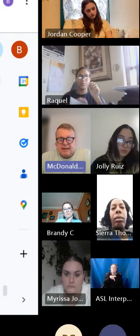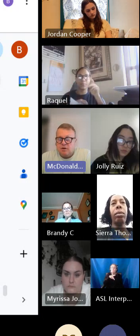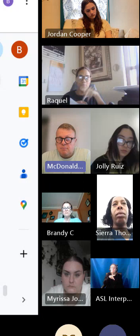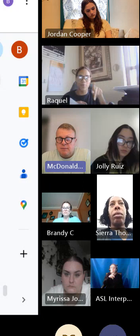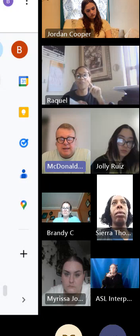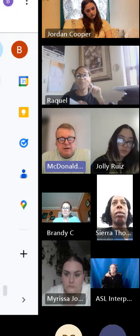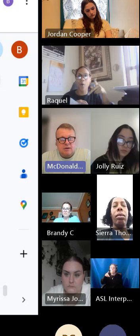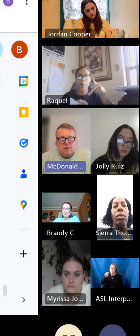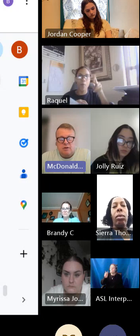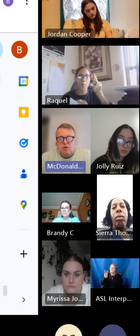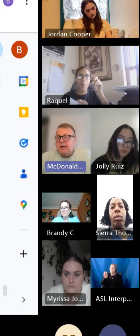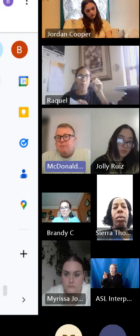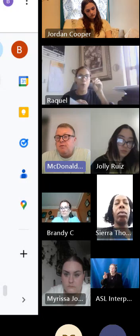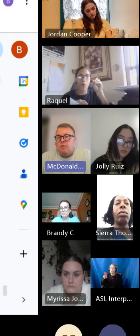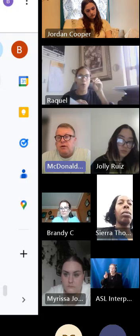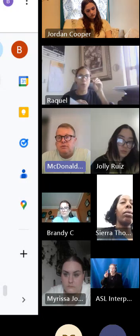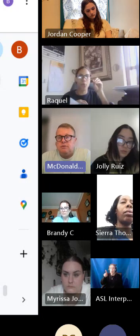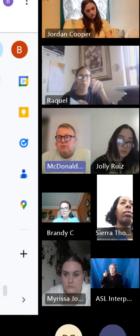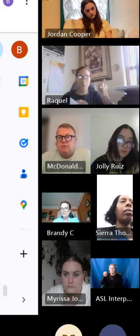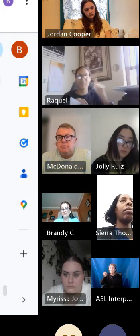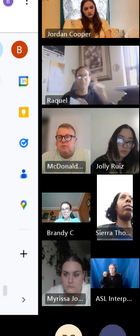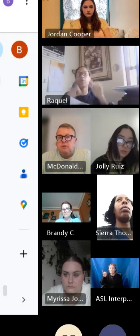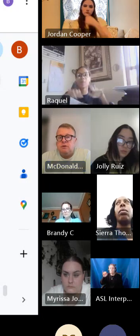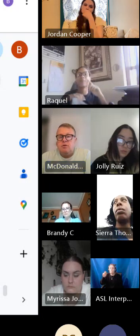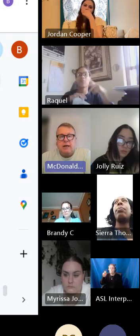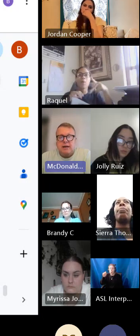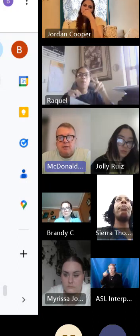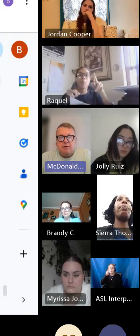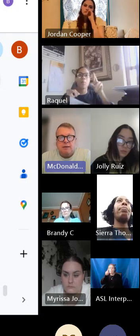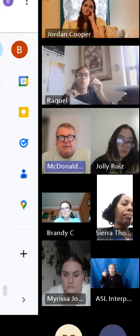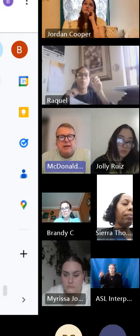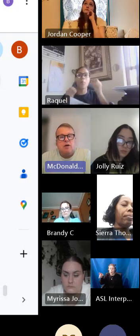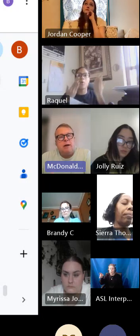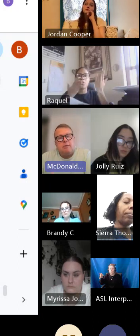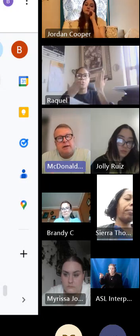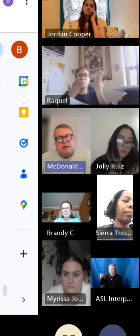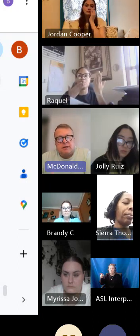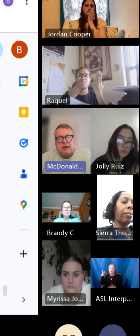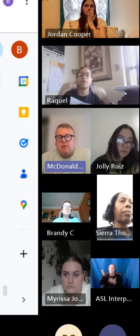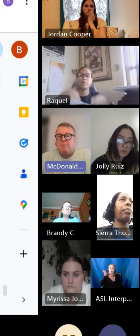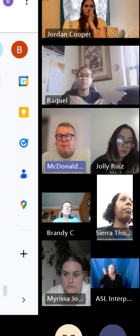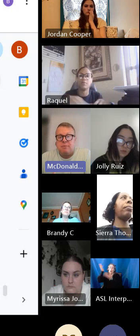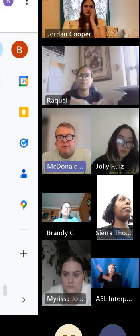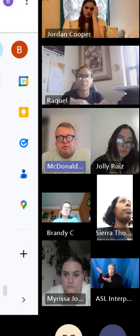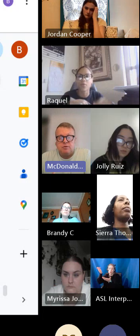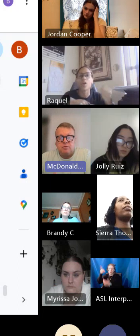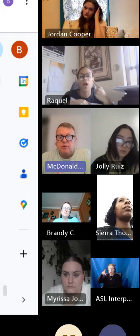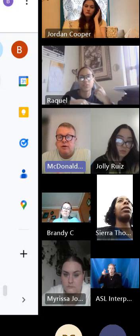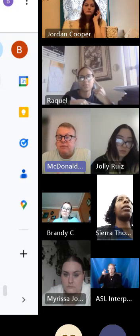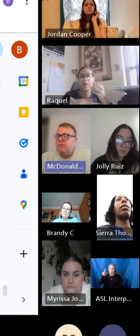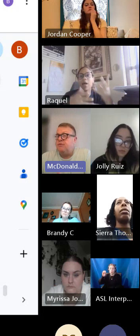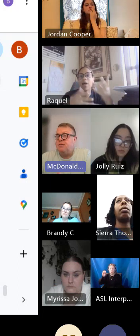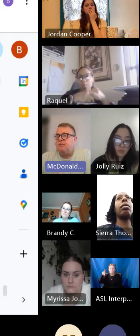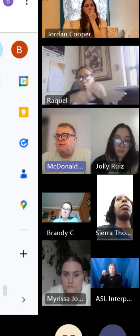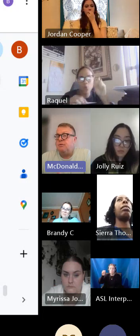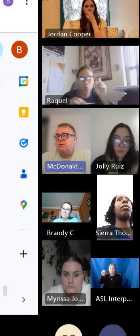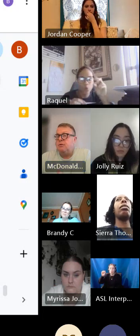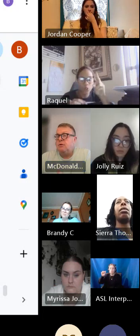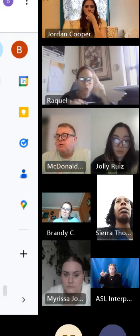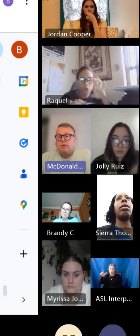the deadlines aren't met here, you can't move on. You can't come to me and say, oh, by the way, Dr. McDonald, I don't have my proposal. What your lit reviews